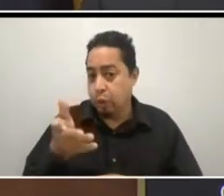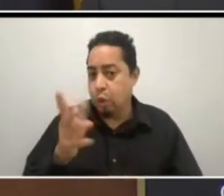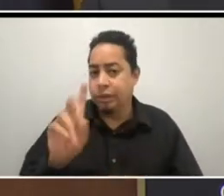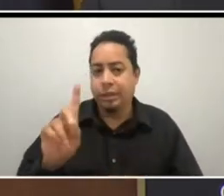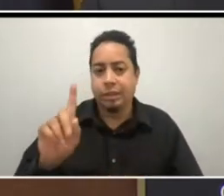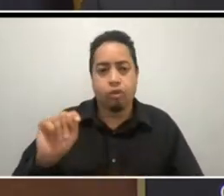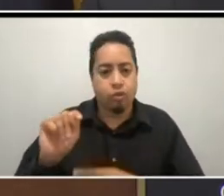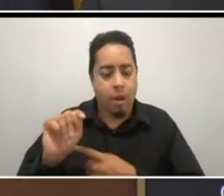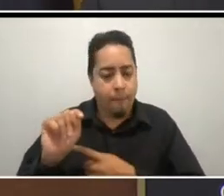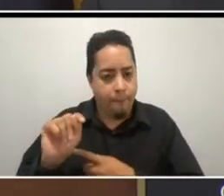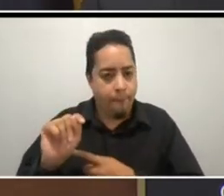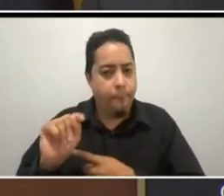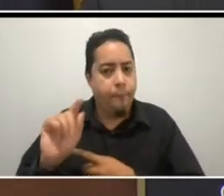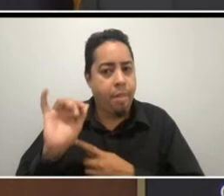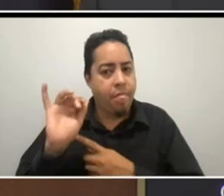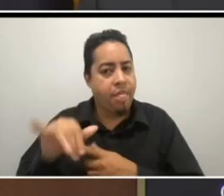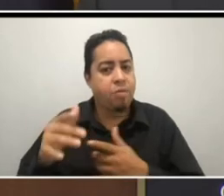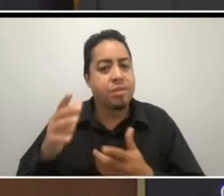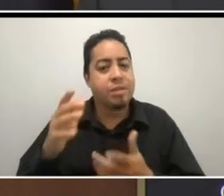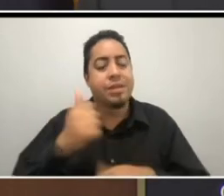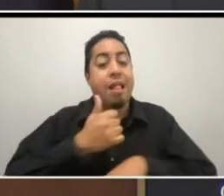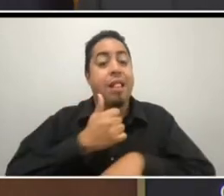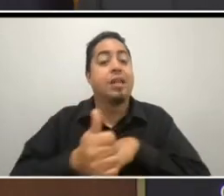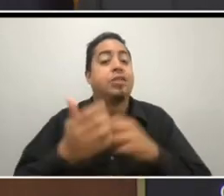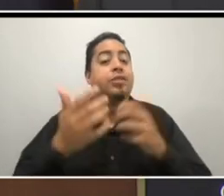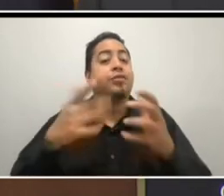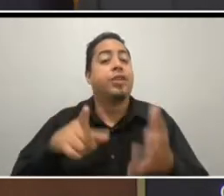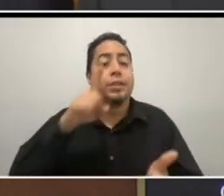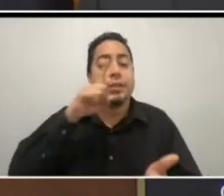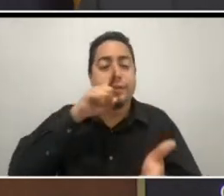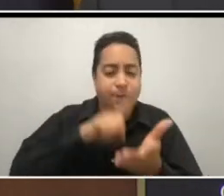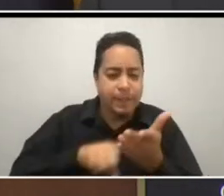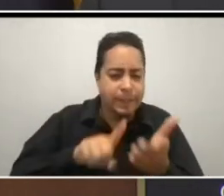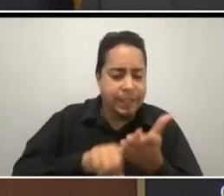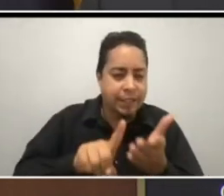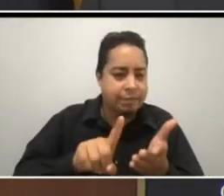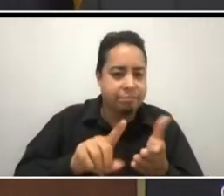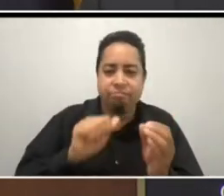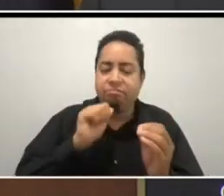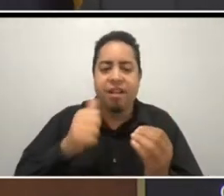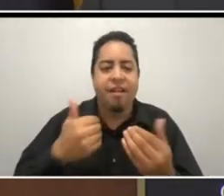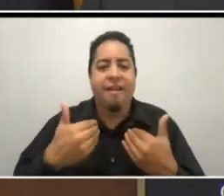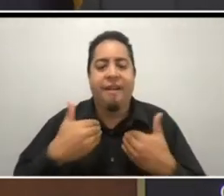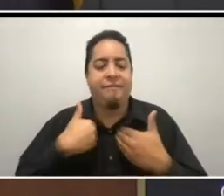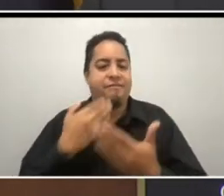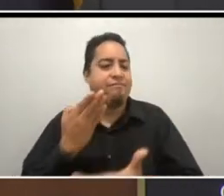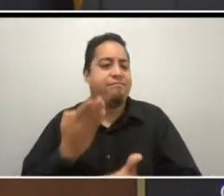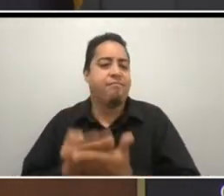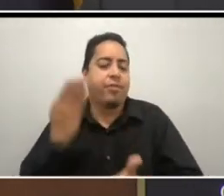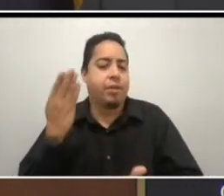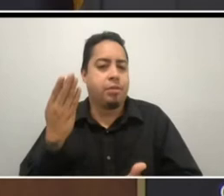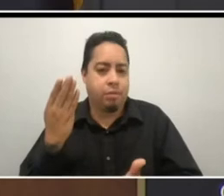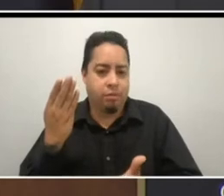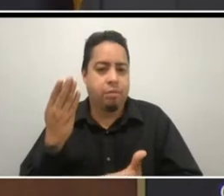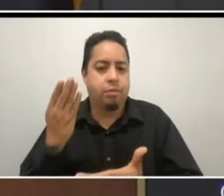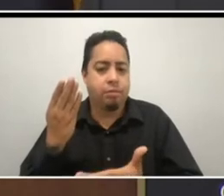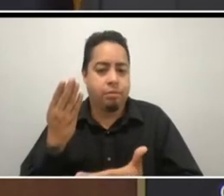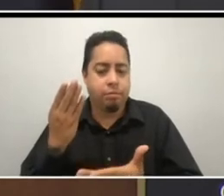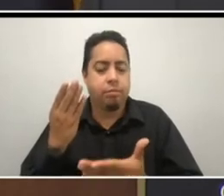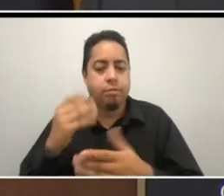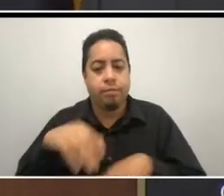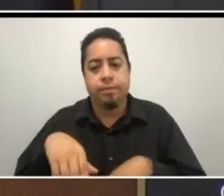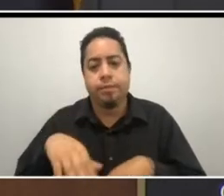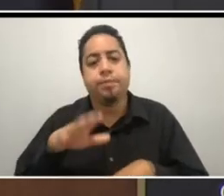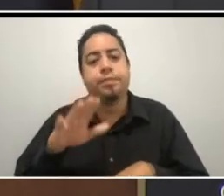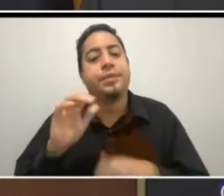been thoroughly investigated and were completely without merit. Here is Acting Attorney, Deputy Attorney General Richard